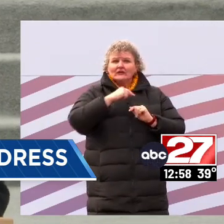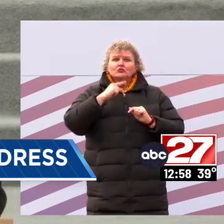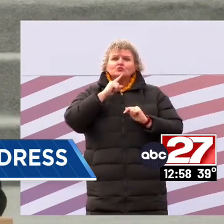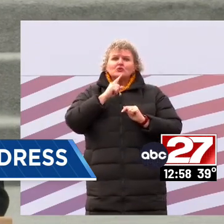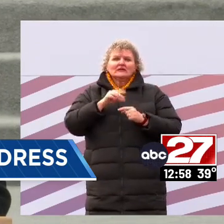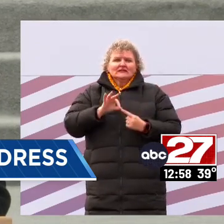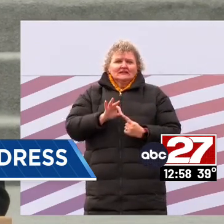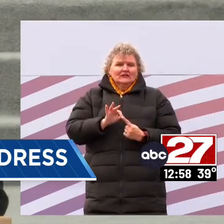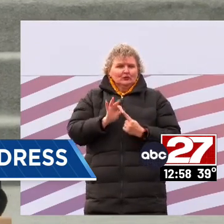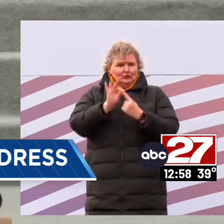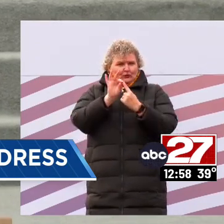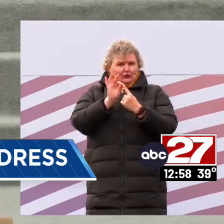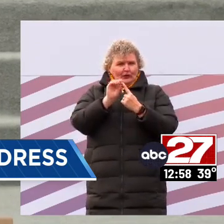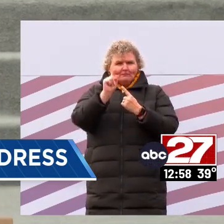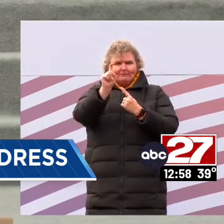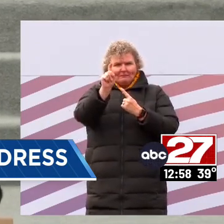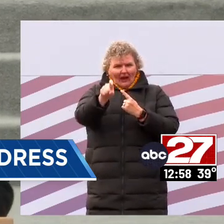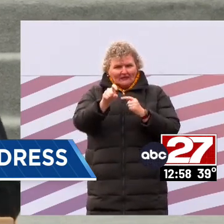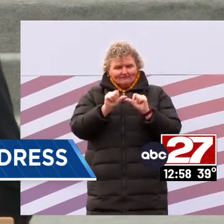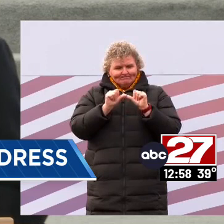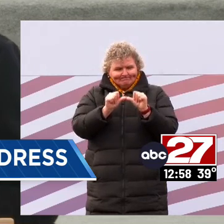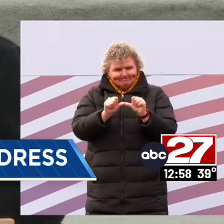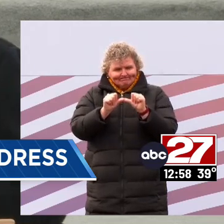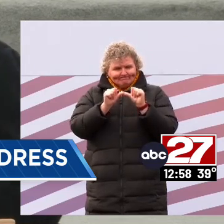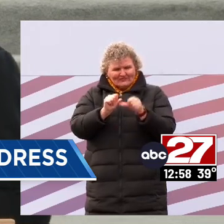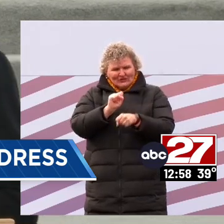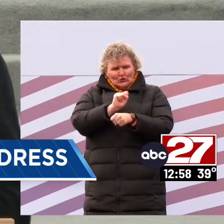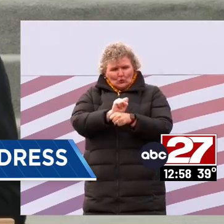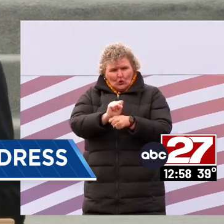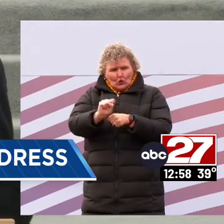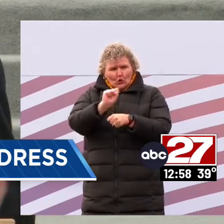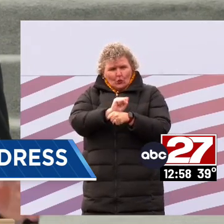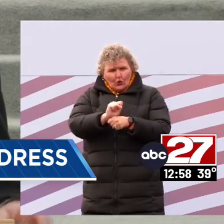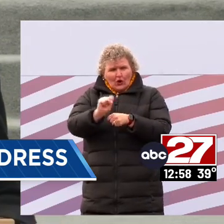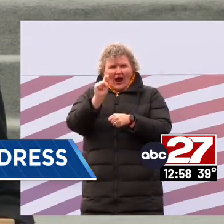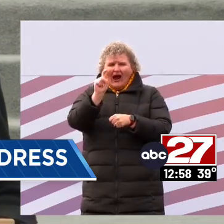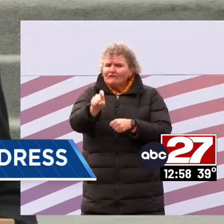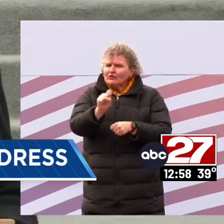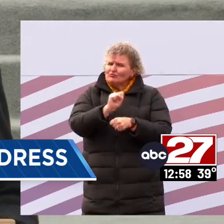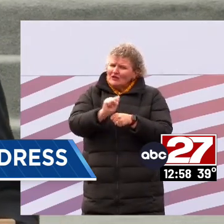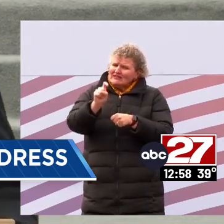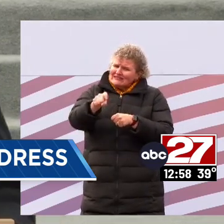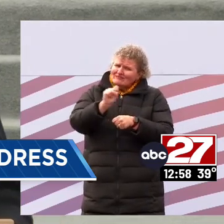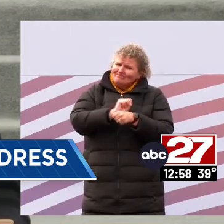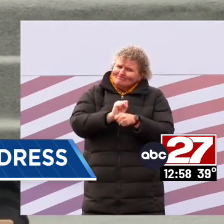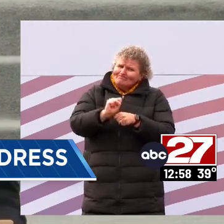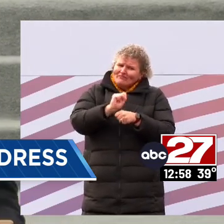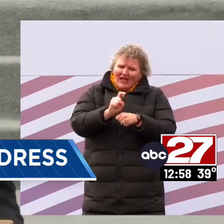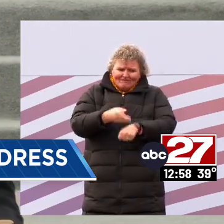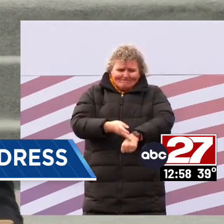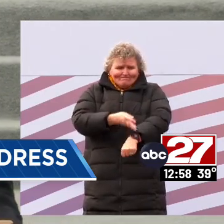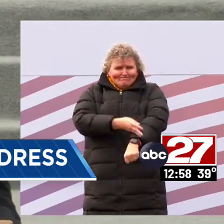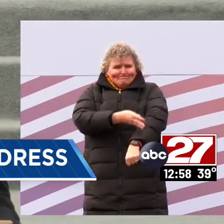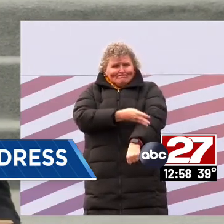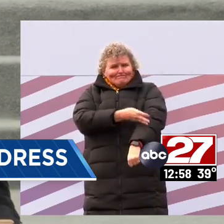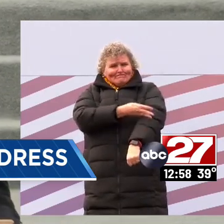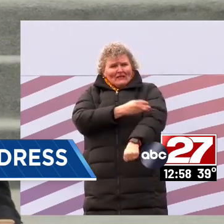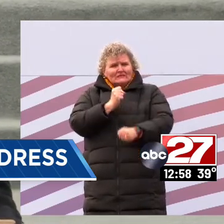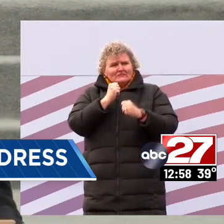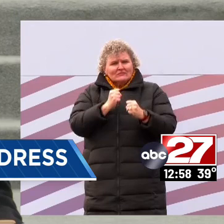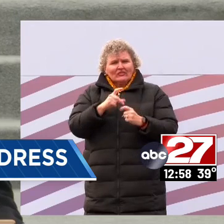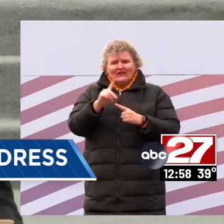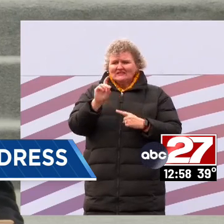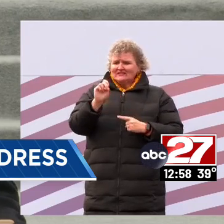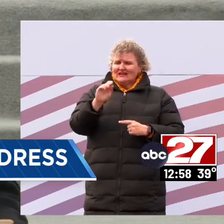keep doing the hard and necessary work to strengthen the democracy that was born right here